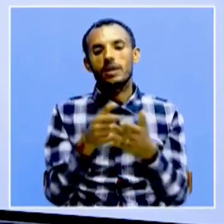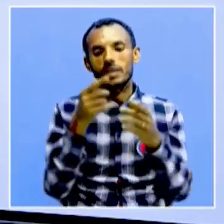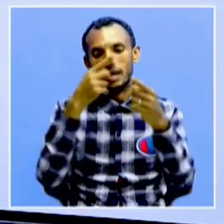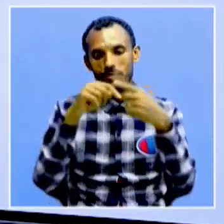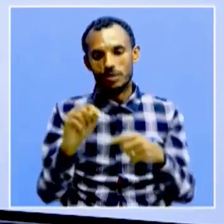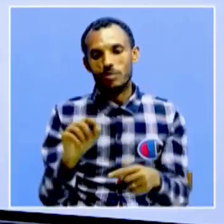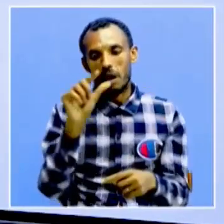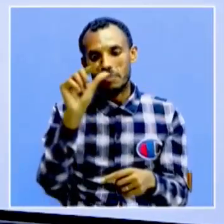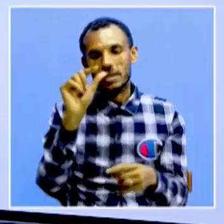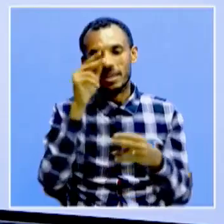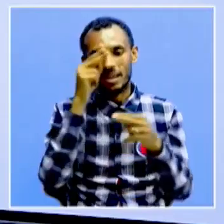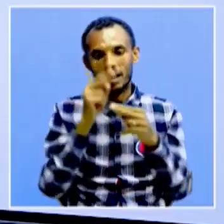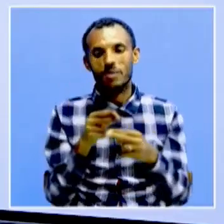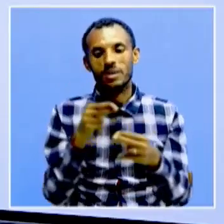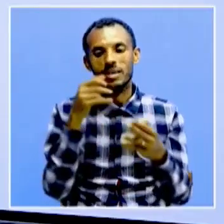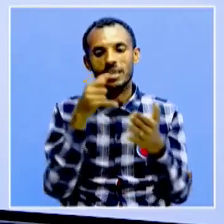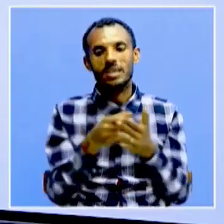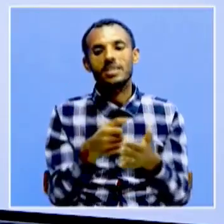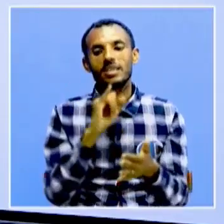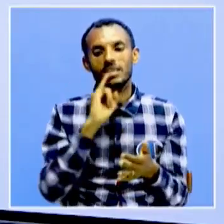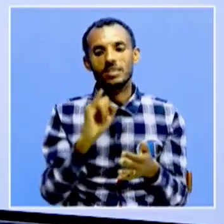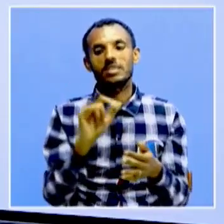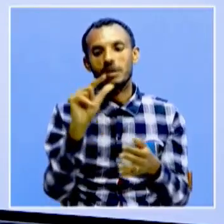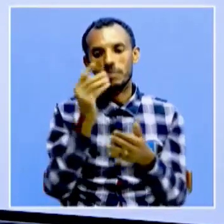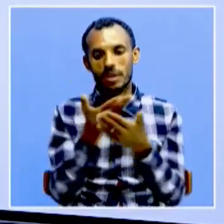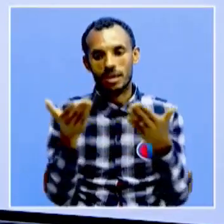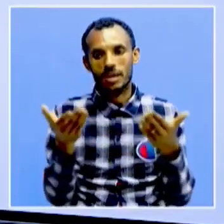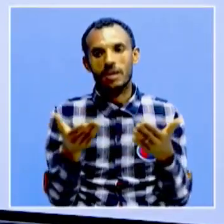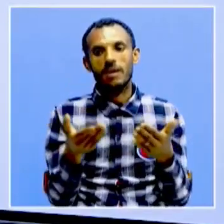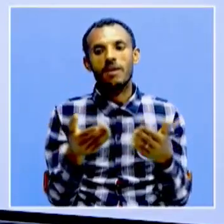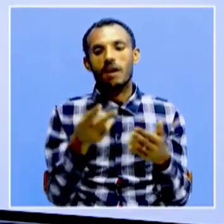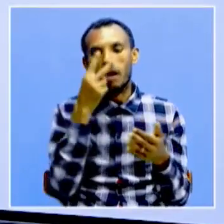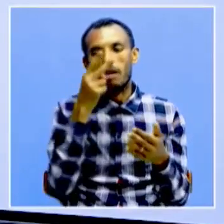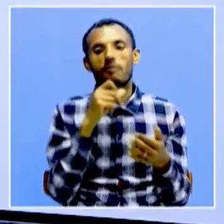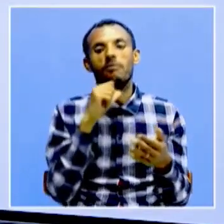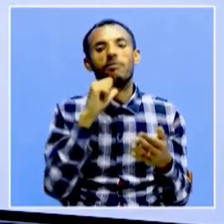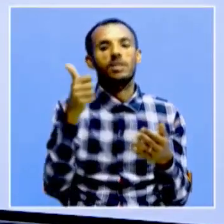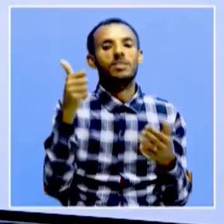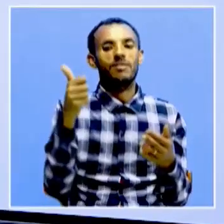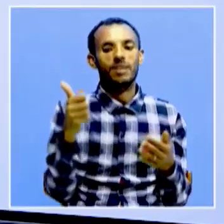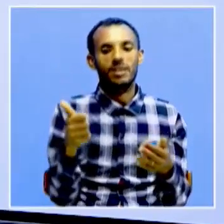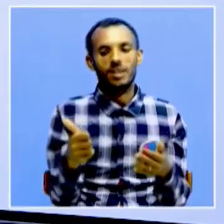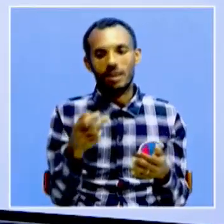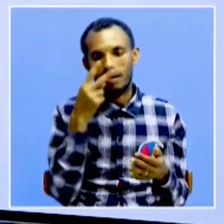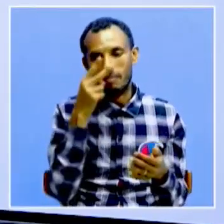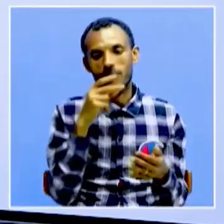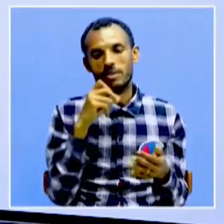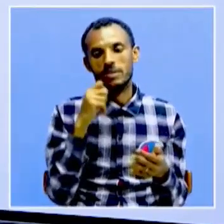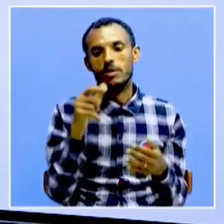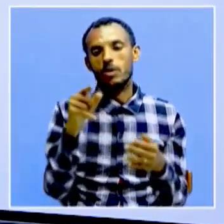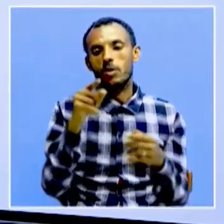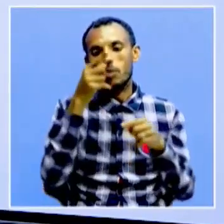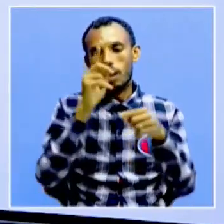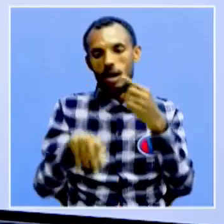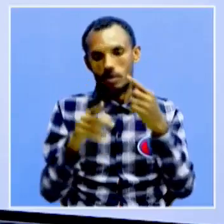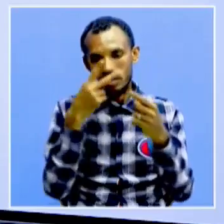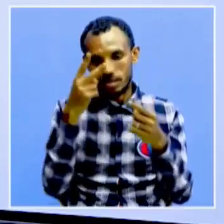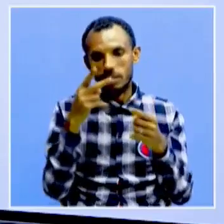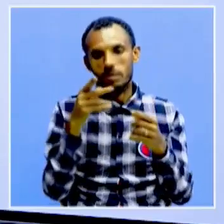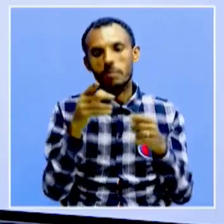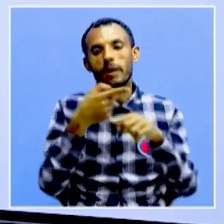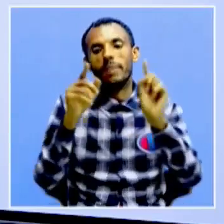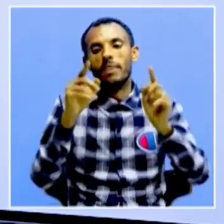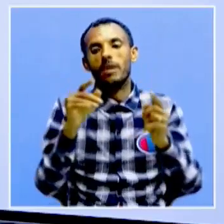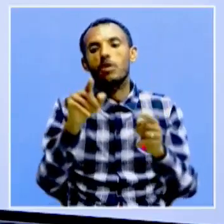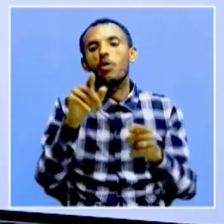abstract noun is something which is what? Invisible. It is invisible. You cannot see it, but you can feel it,